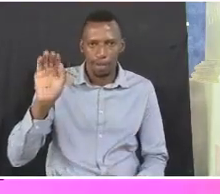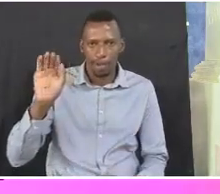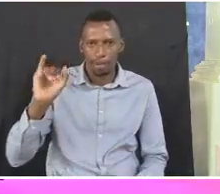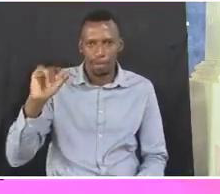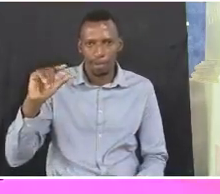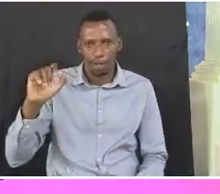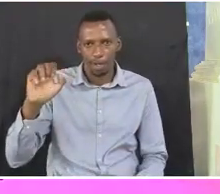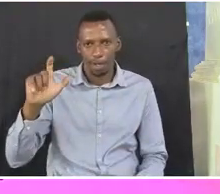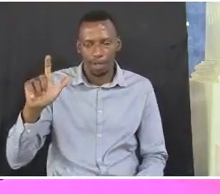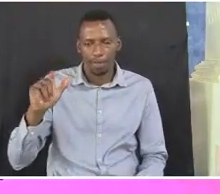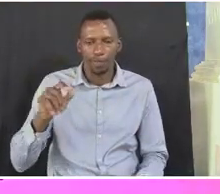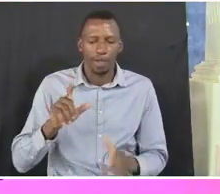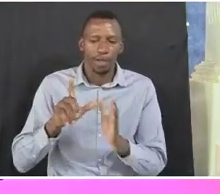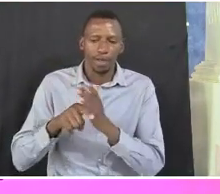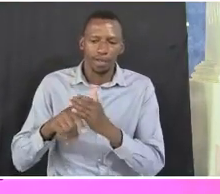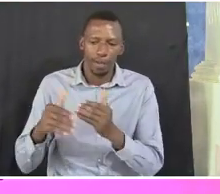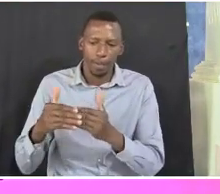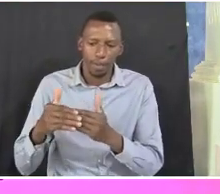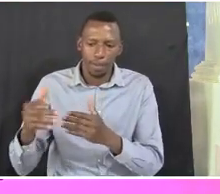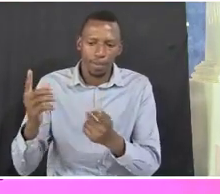Abigail, several others.